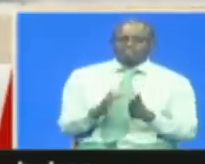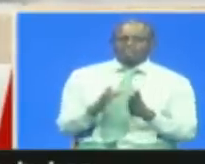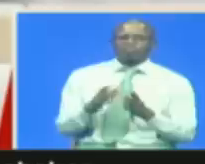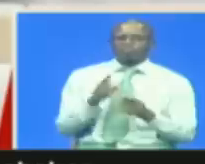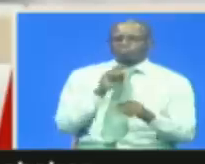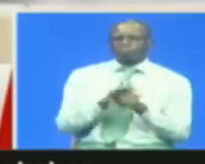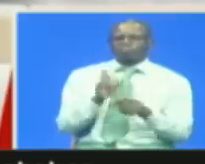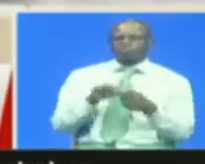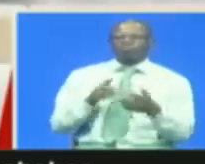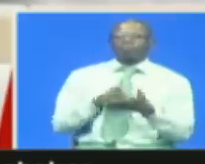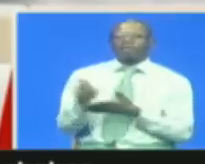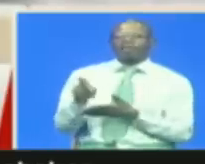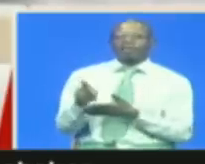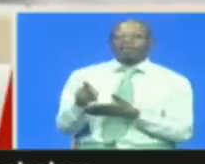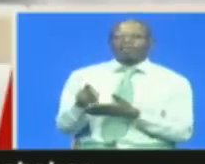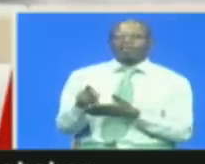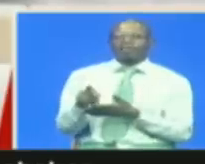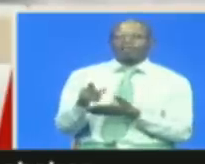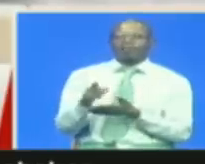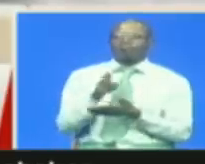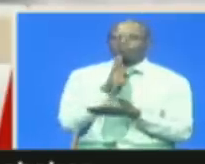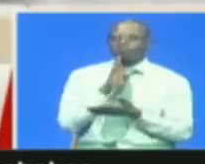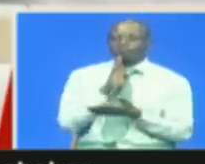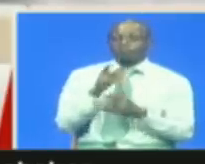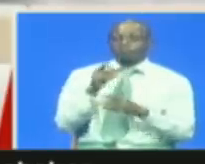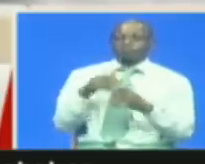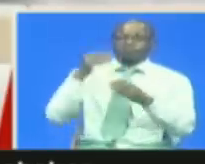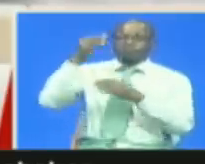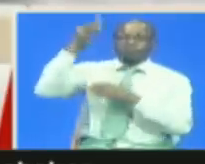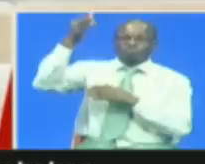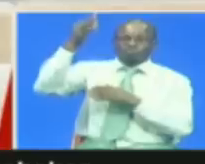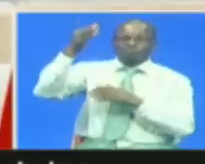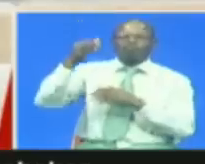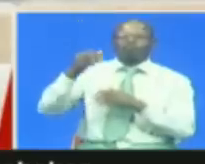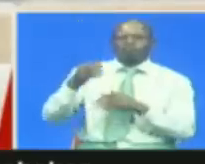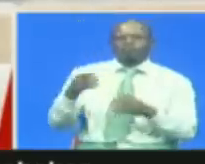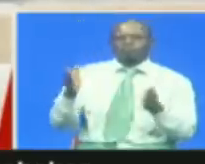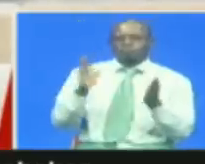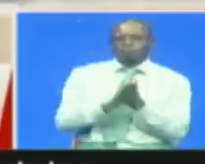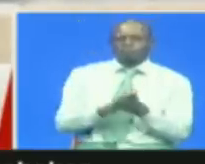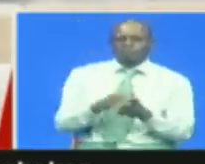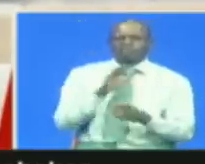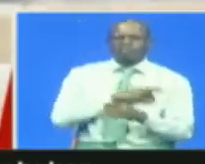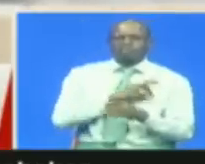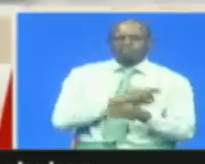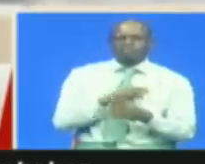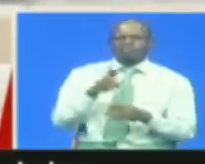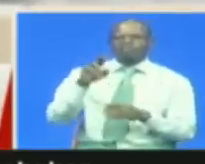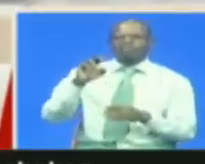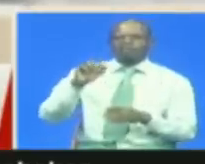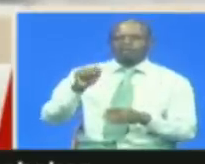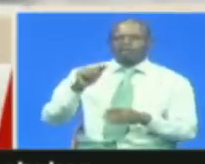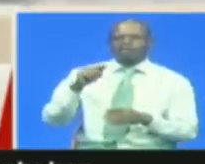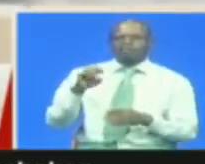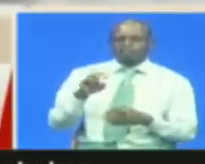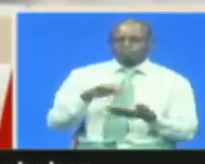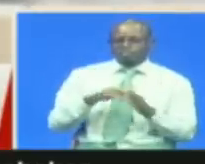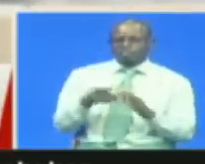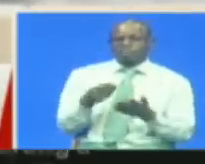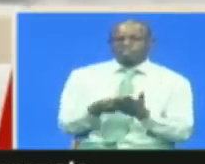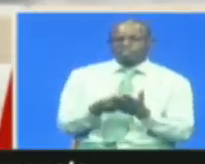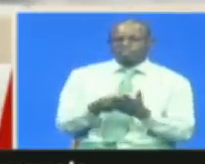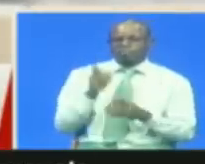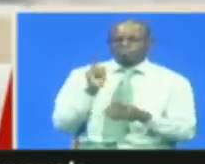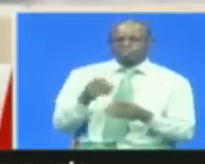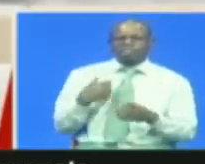their debt at a future date and at a particular interest rate. This type of financing does not necessarily require a